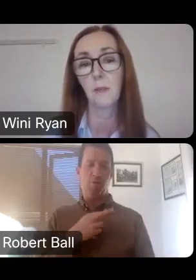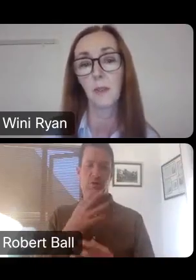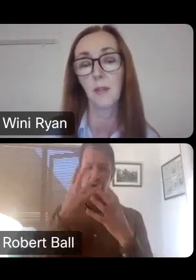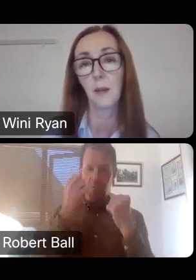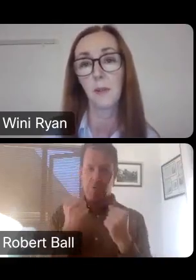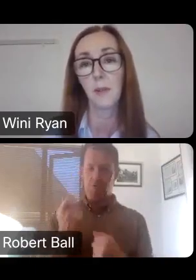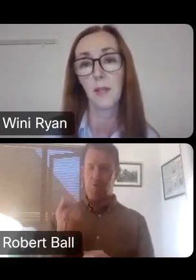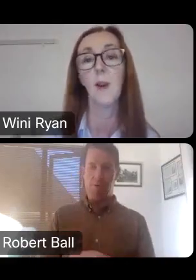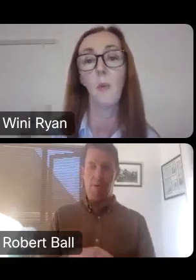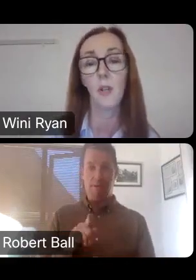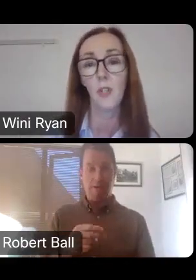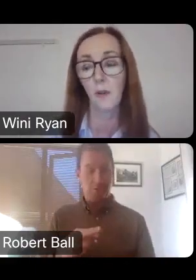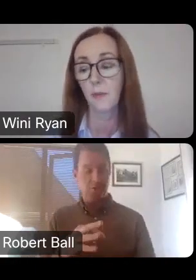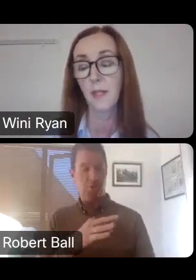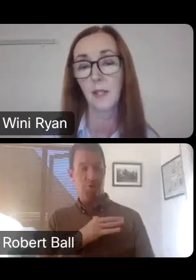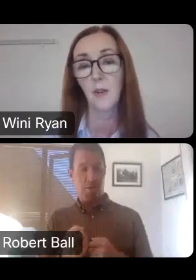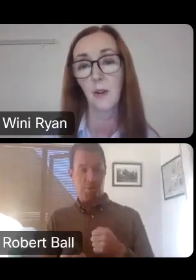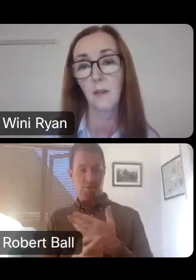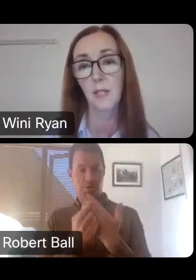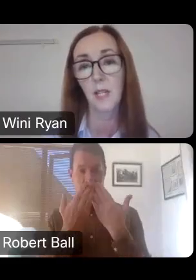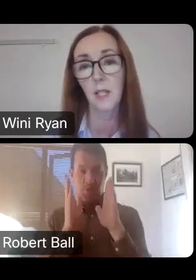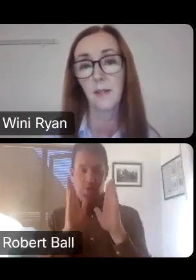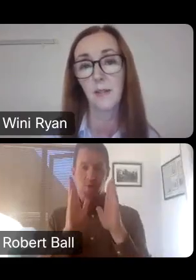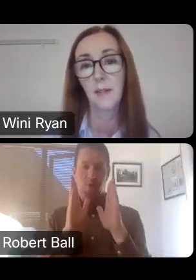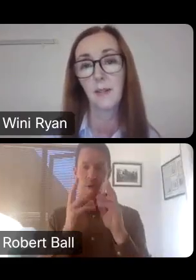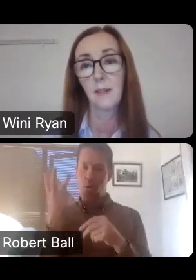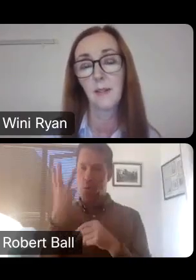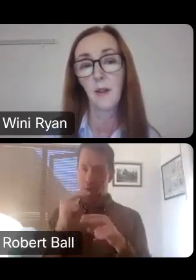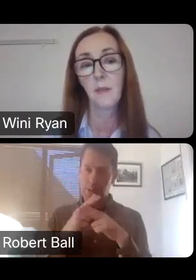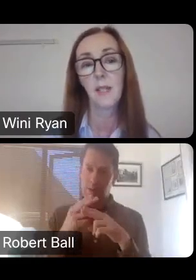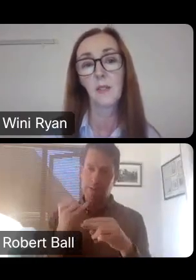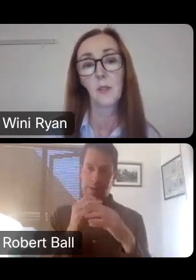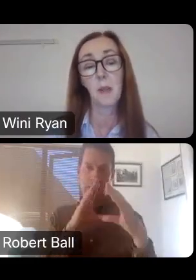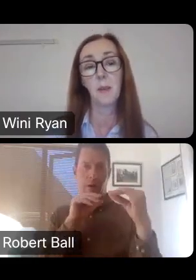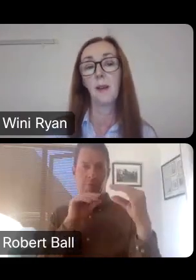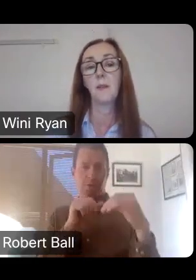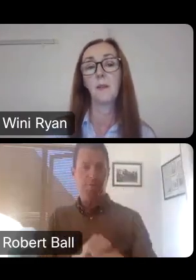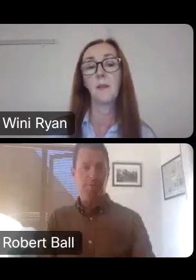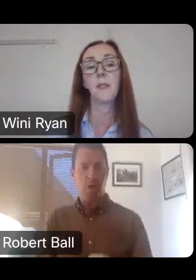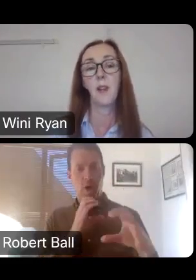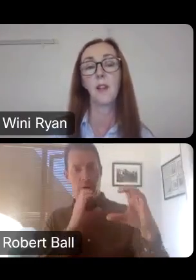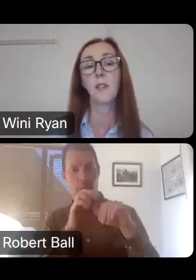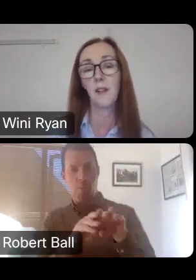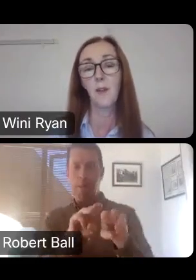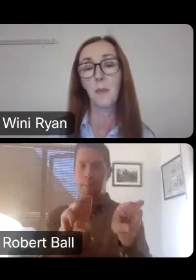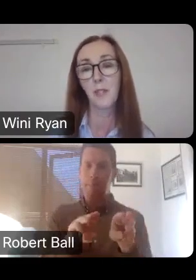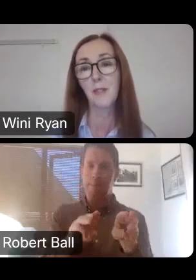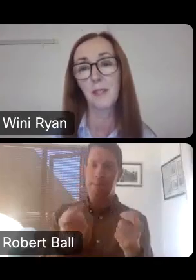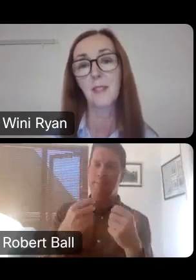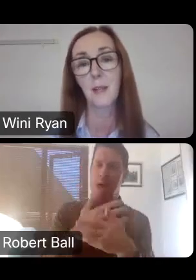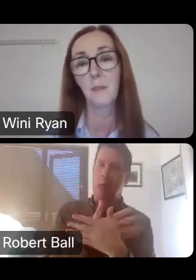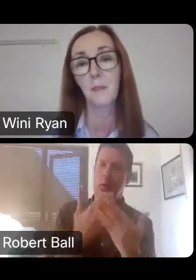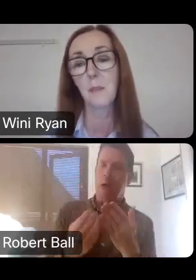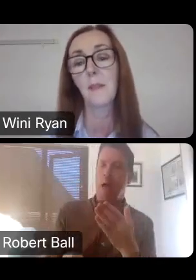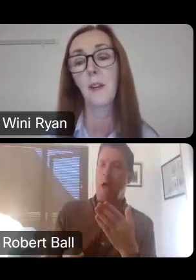to demonstrate empathy. Watch out for these in your conversations with people. They give us a lot of opportunities